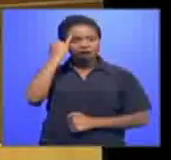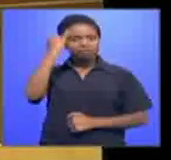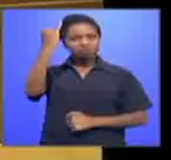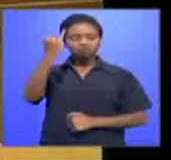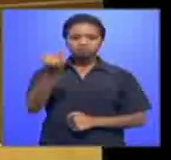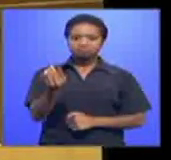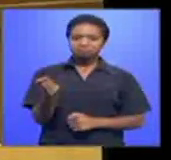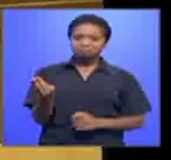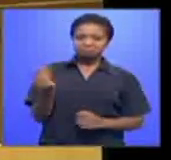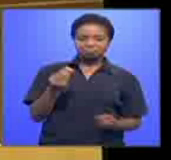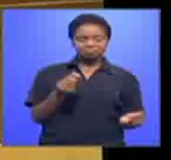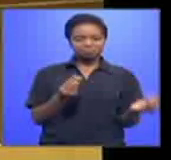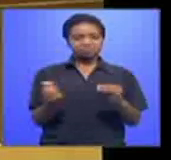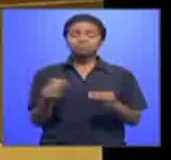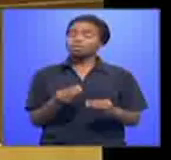ideas.